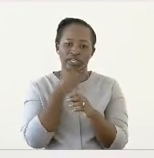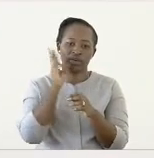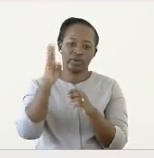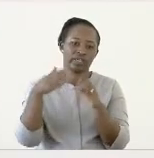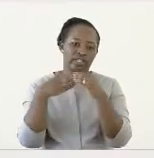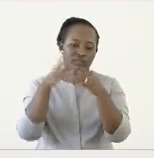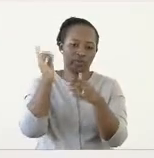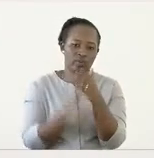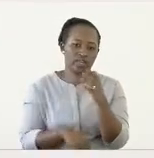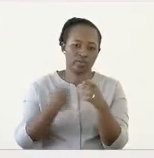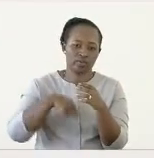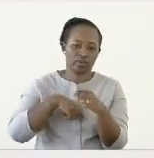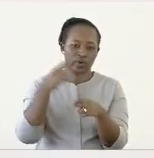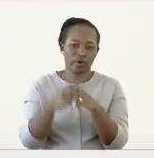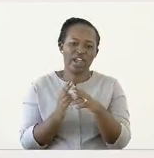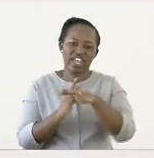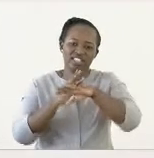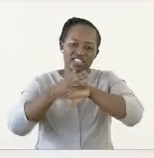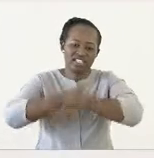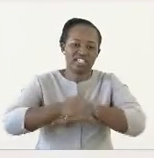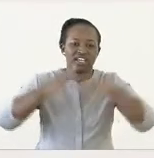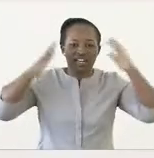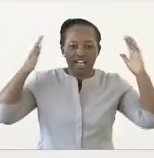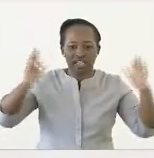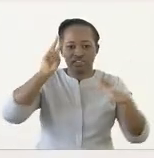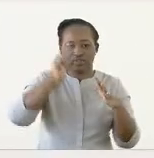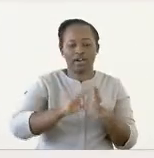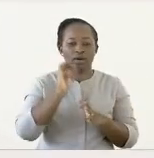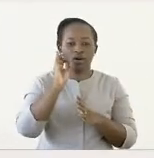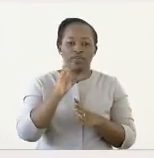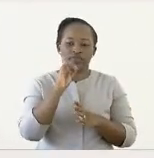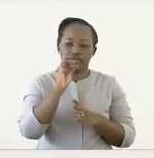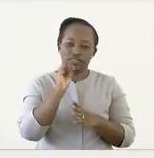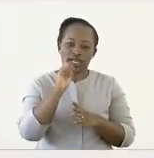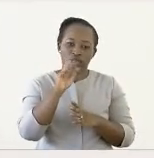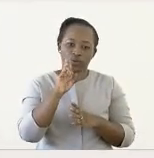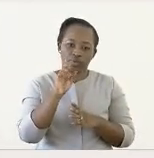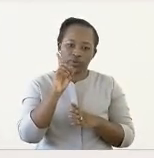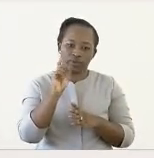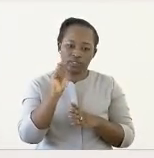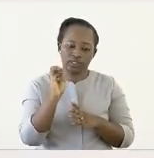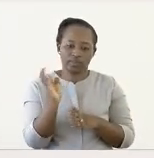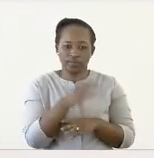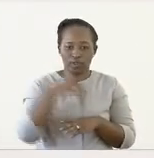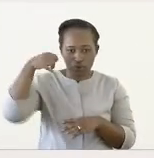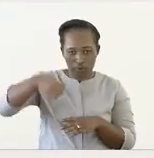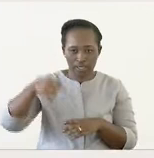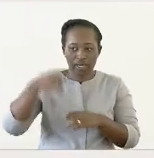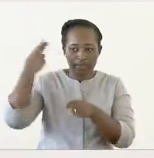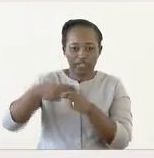you call excessive large volume of dilute urine, and this is known as a